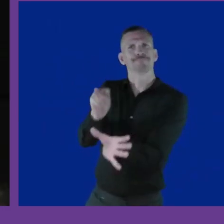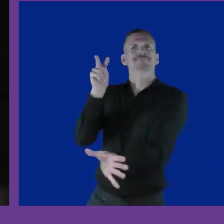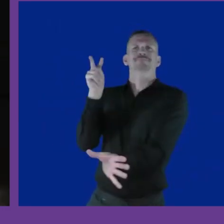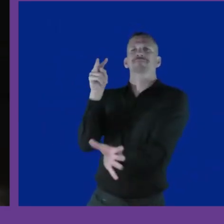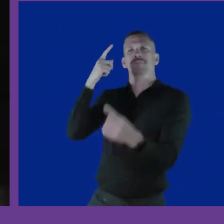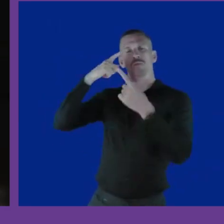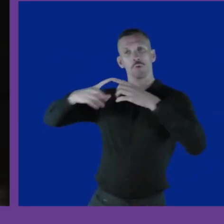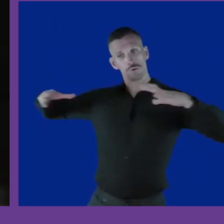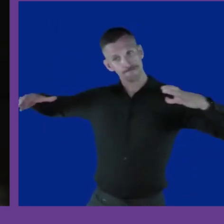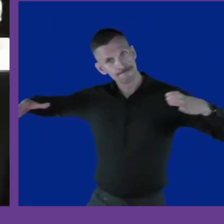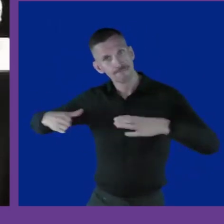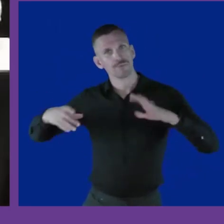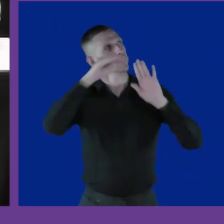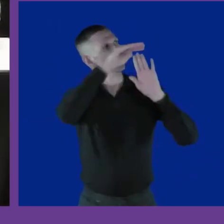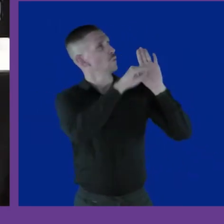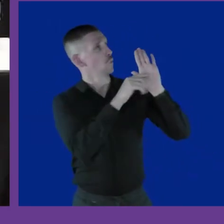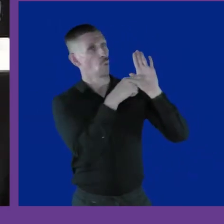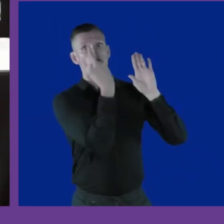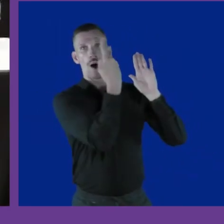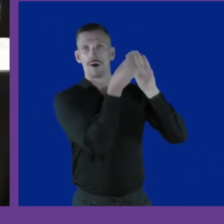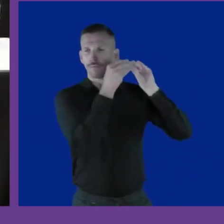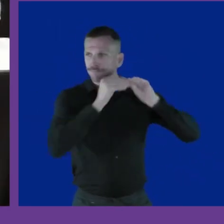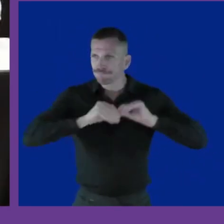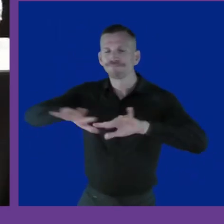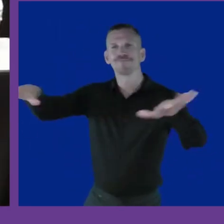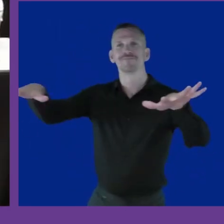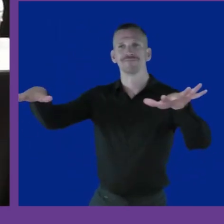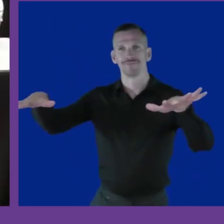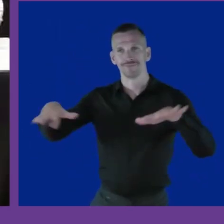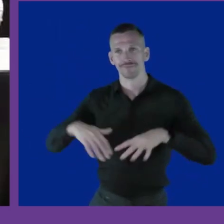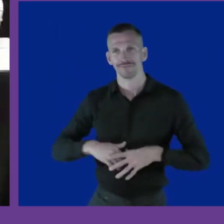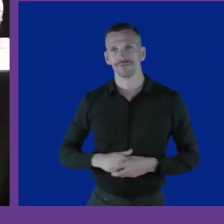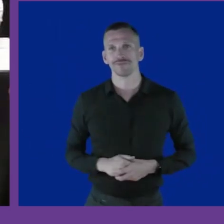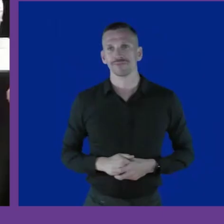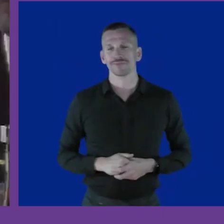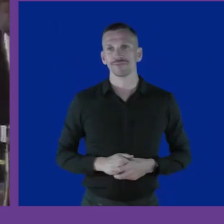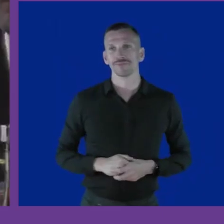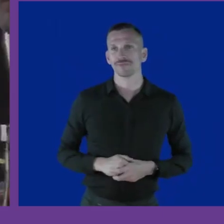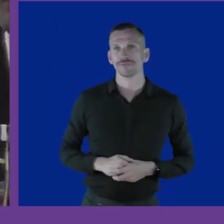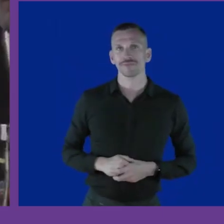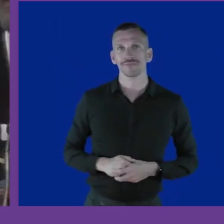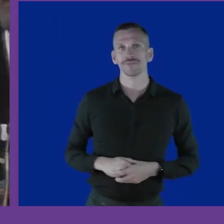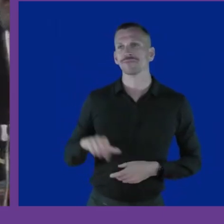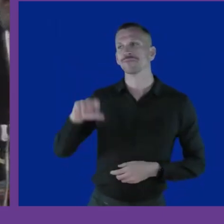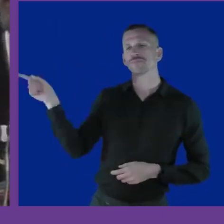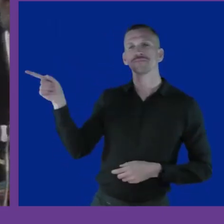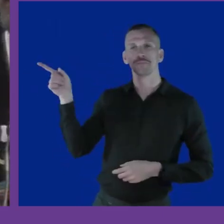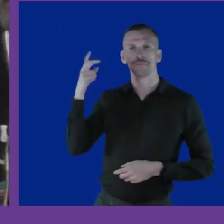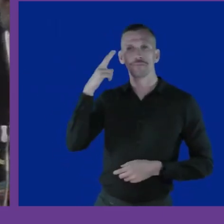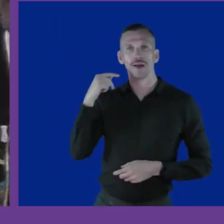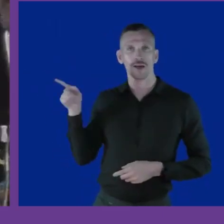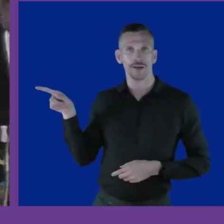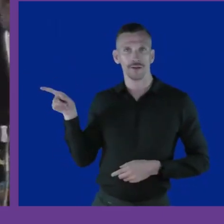bring those two together? Yeah, I very much agree with those points, and I think this